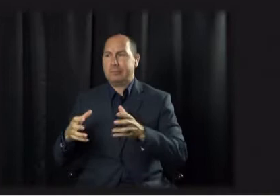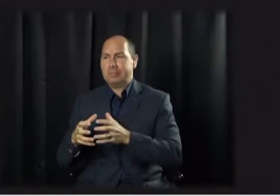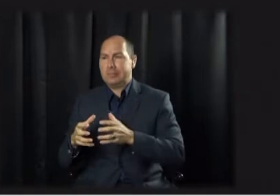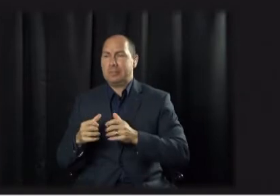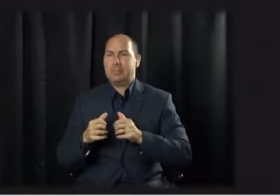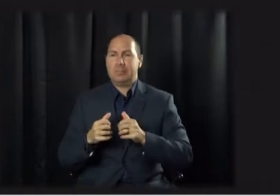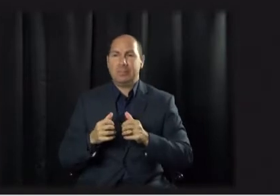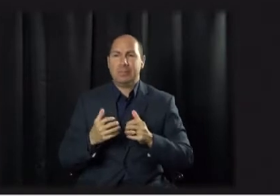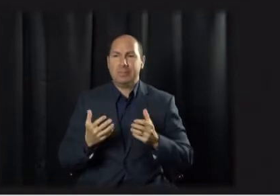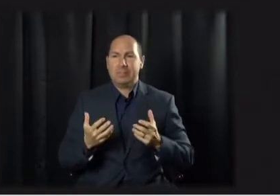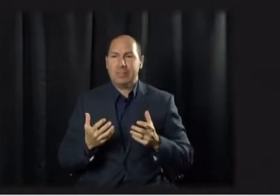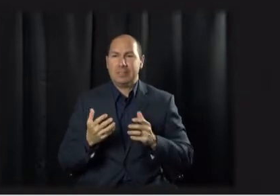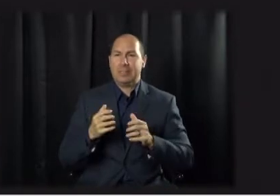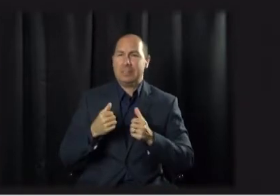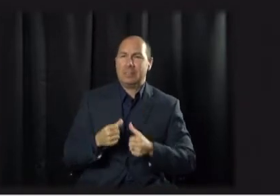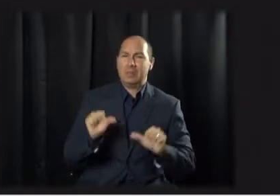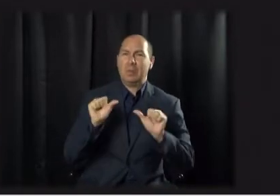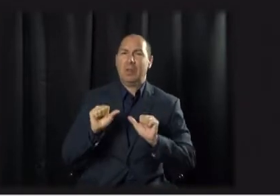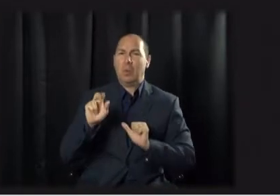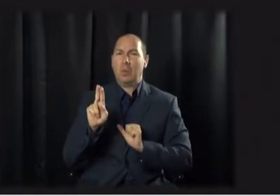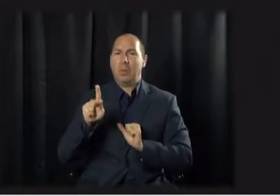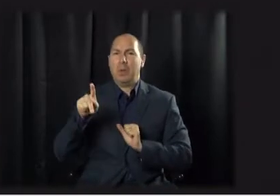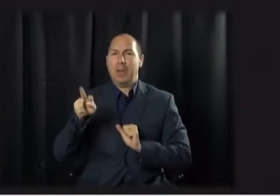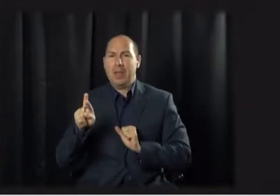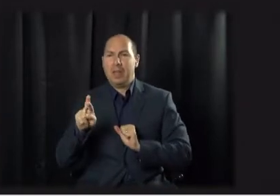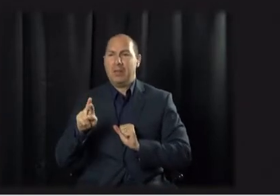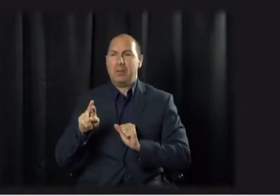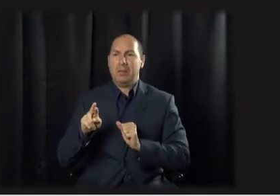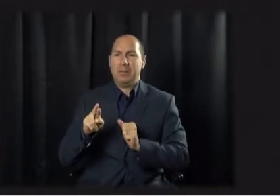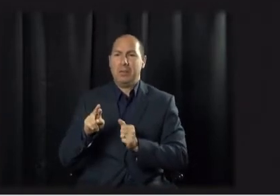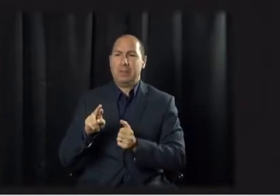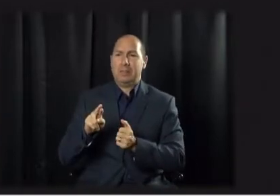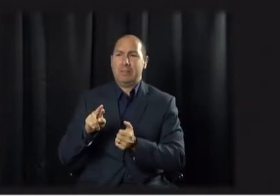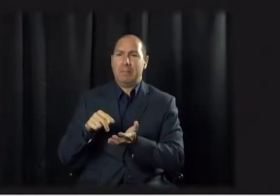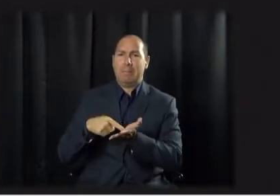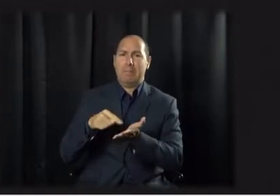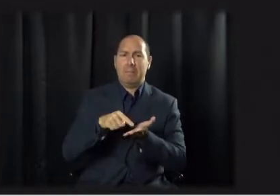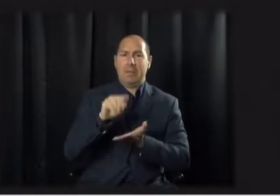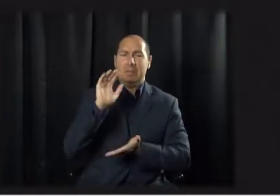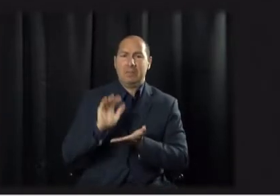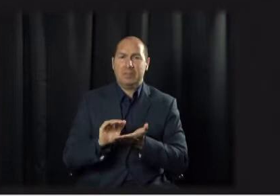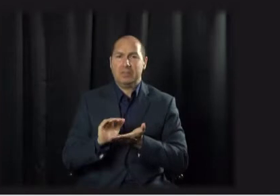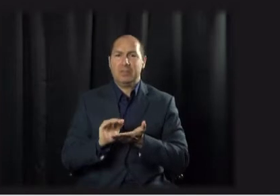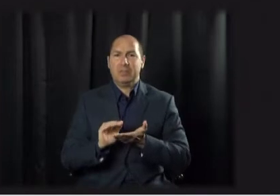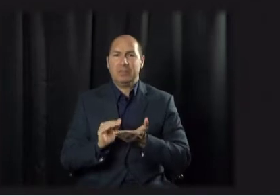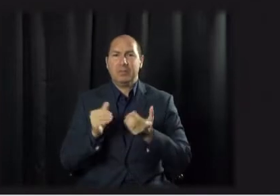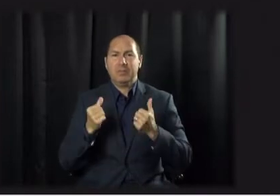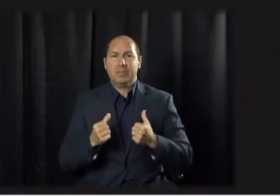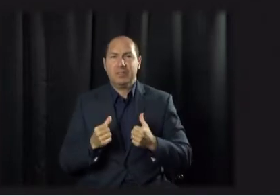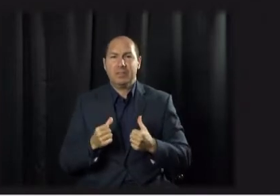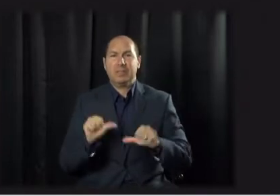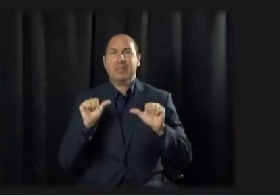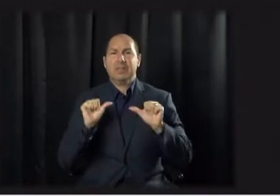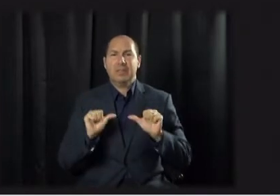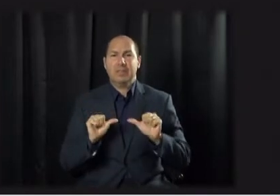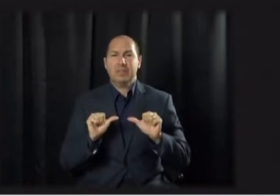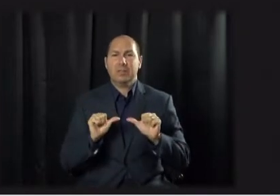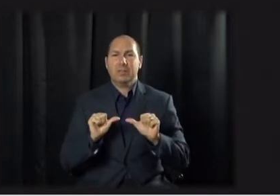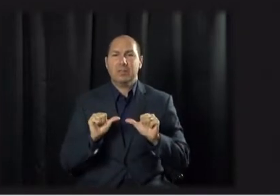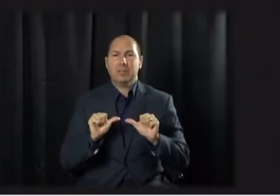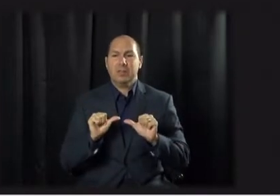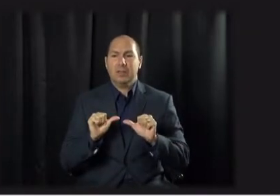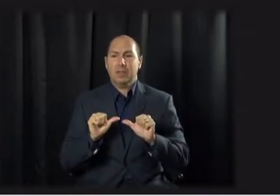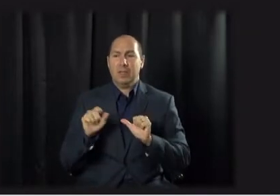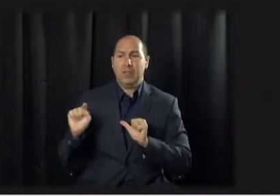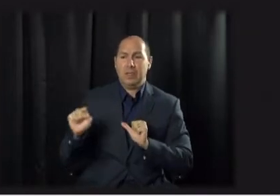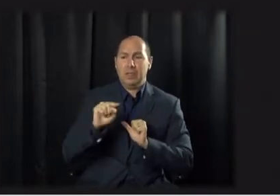UPR to reduce cost, but also to make the system work more effectively. We've talked about trying to enhance, particularly on the graduate